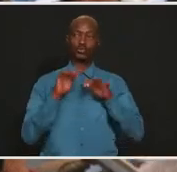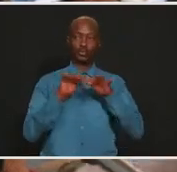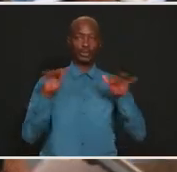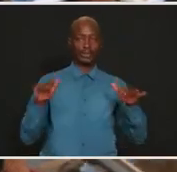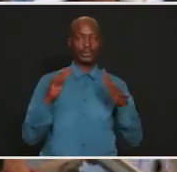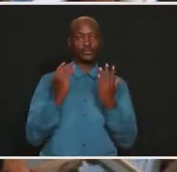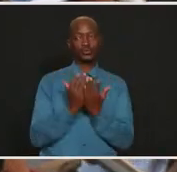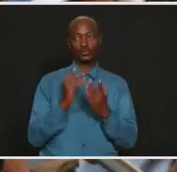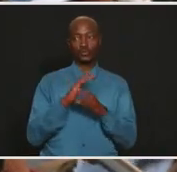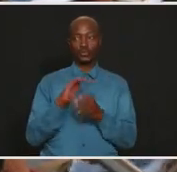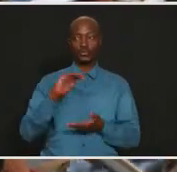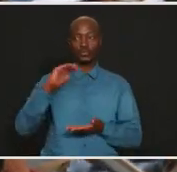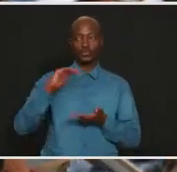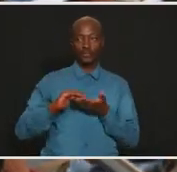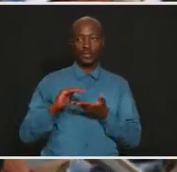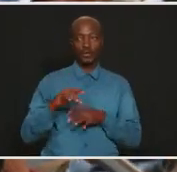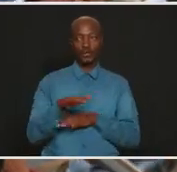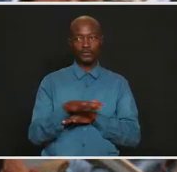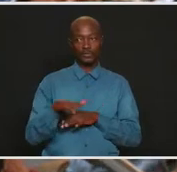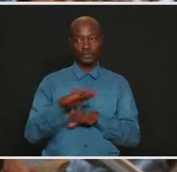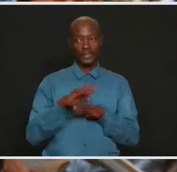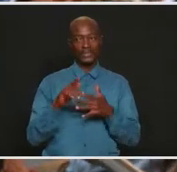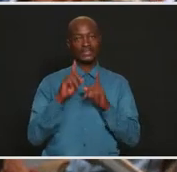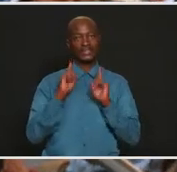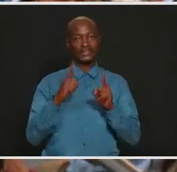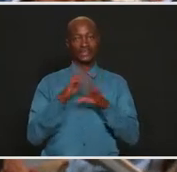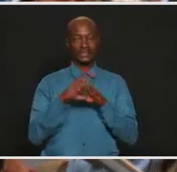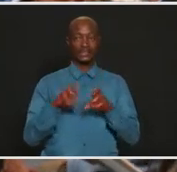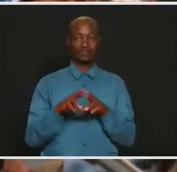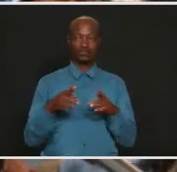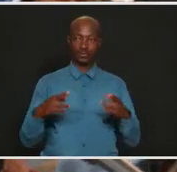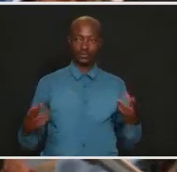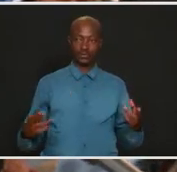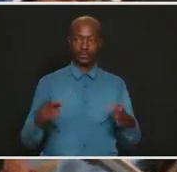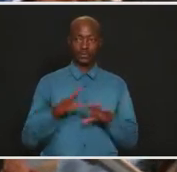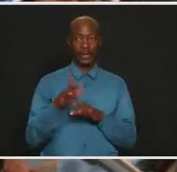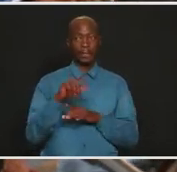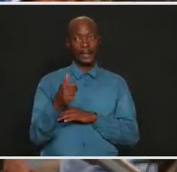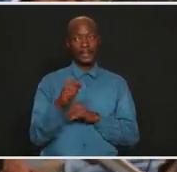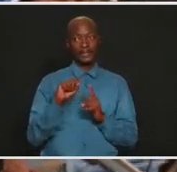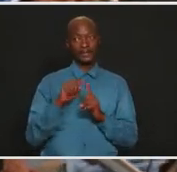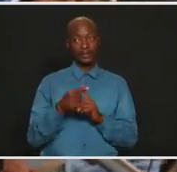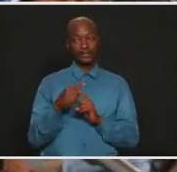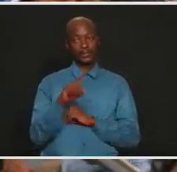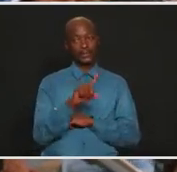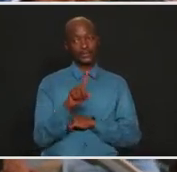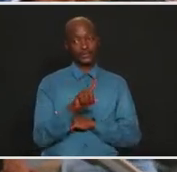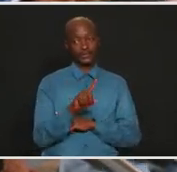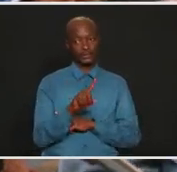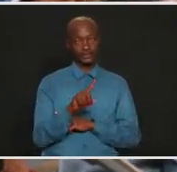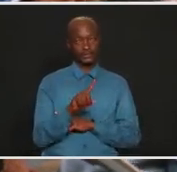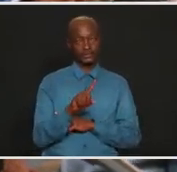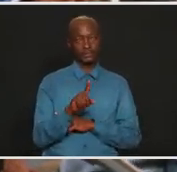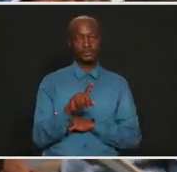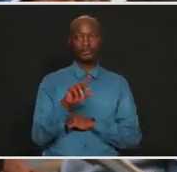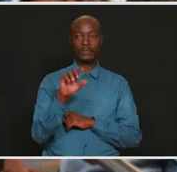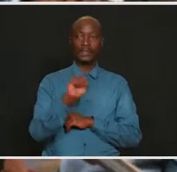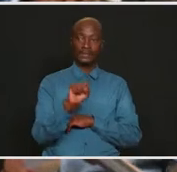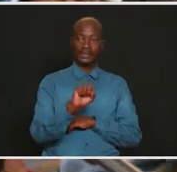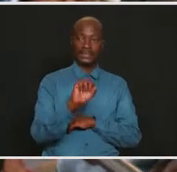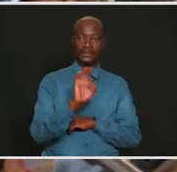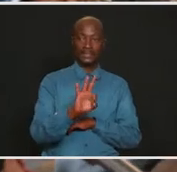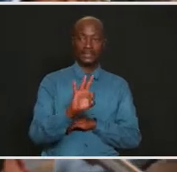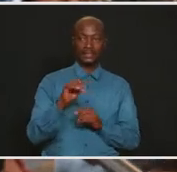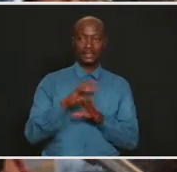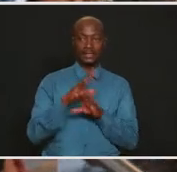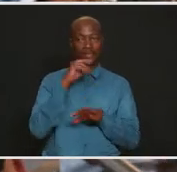of a lack of space teachers and resources which brings me to my next point Section 3 proposes